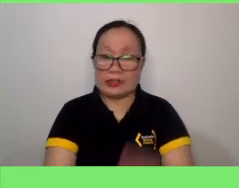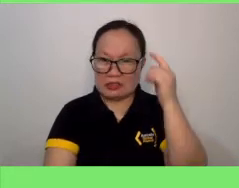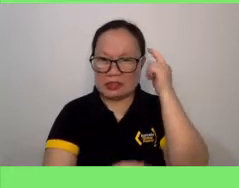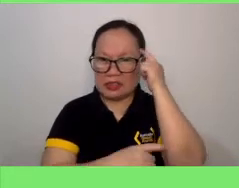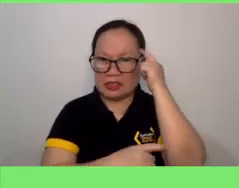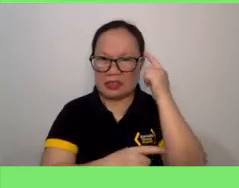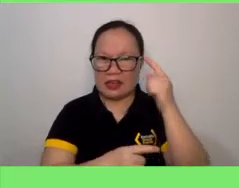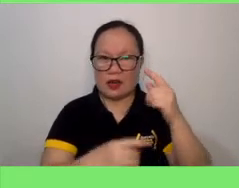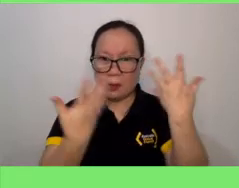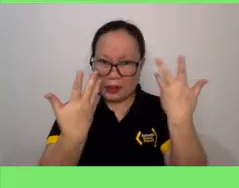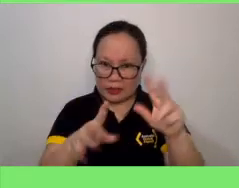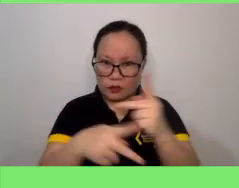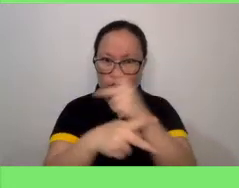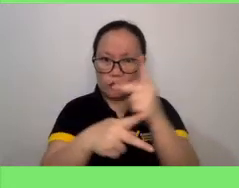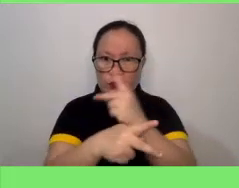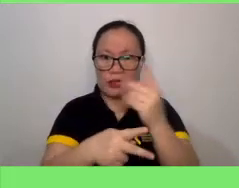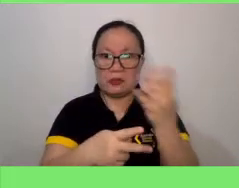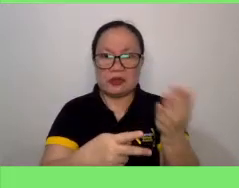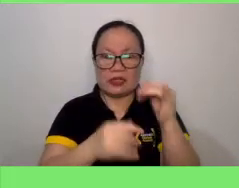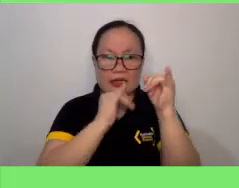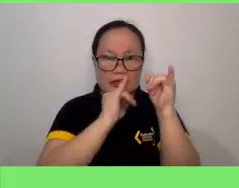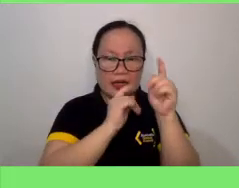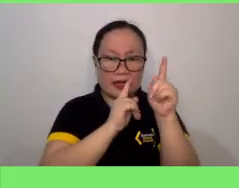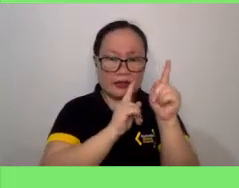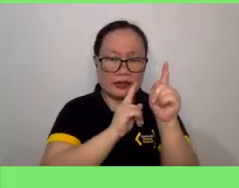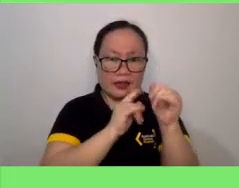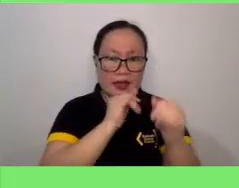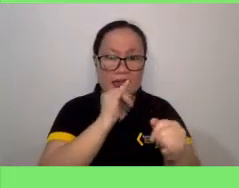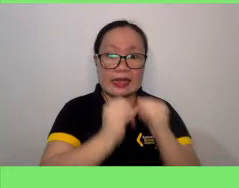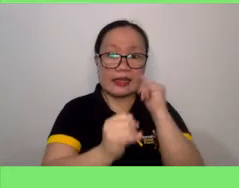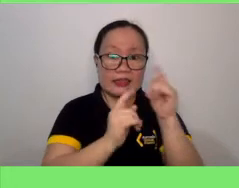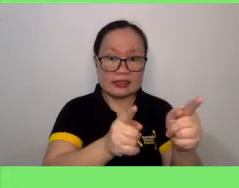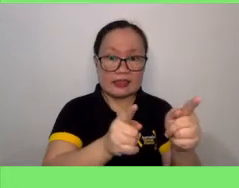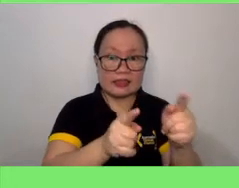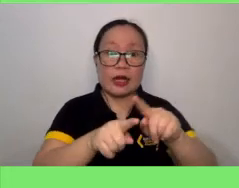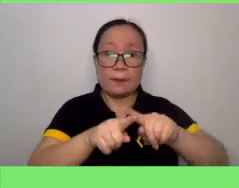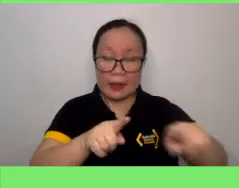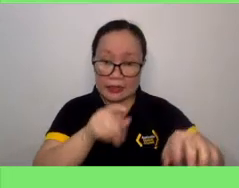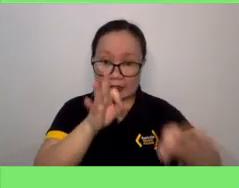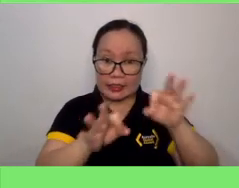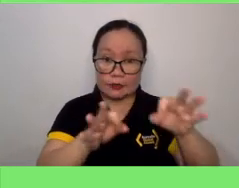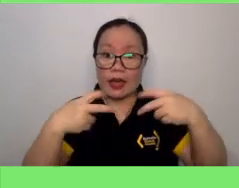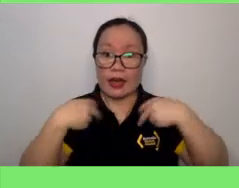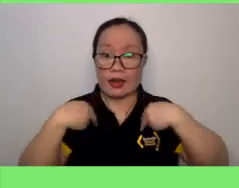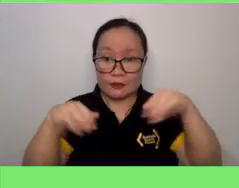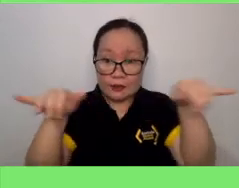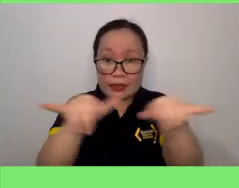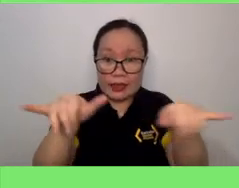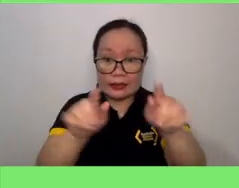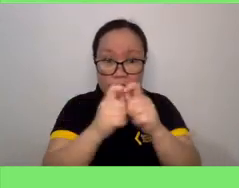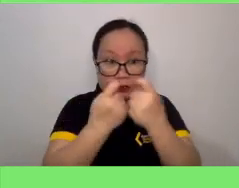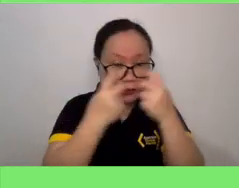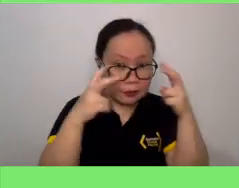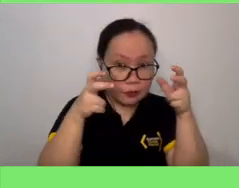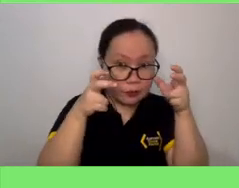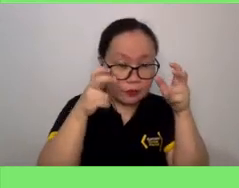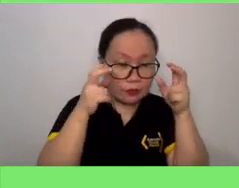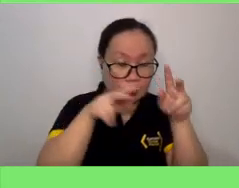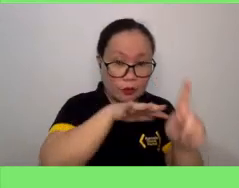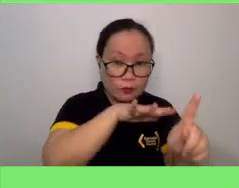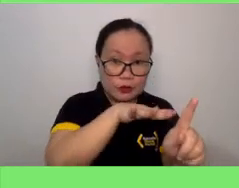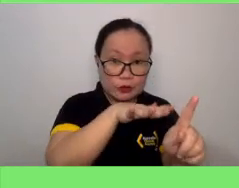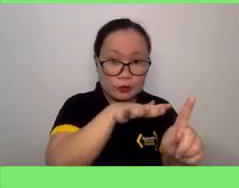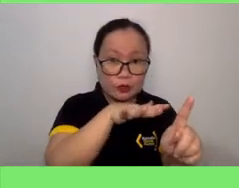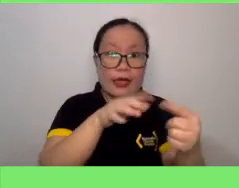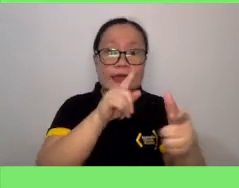answer, final answer. So, titingnan po natin, baka may like terms. So, pagsasamahin po natin yun. We have to combine those